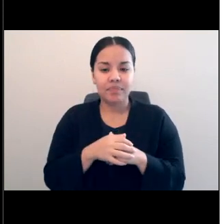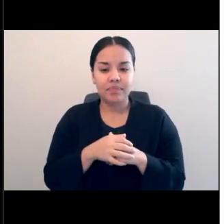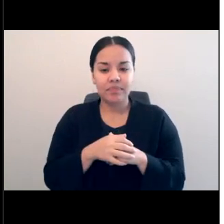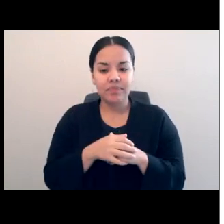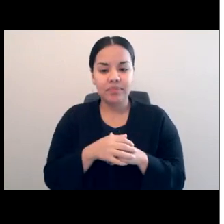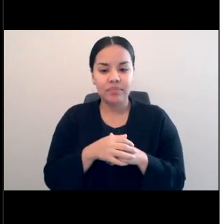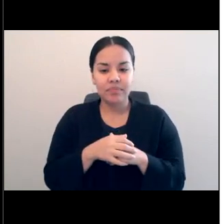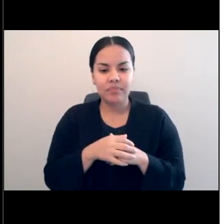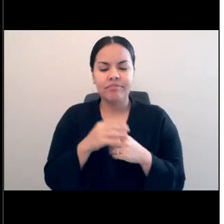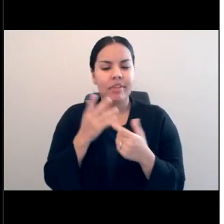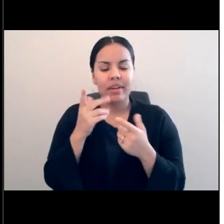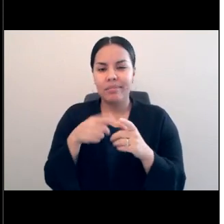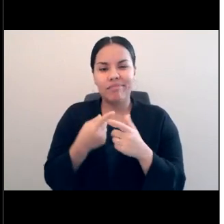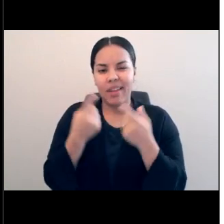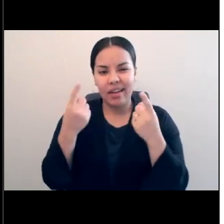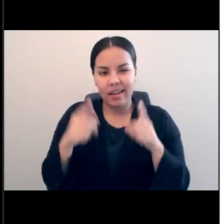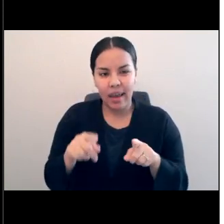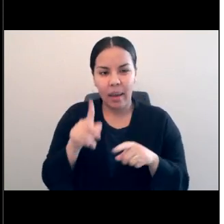until Kelly